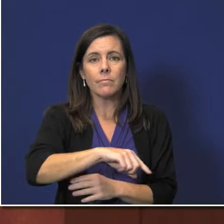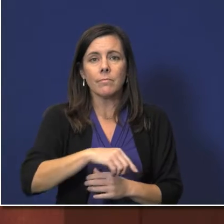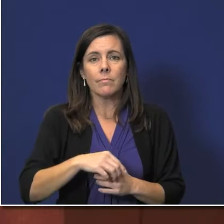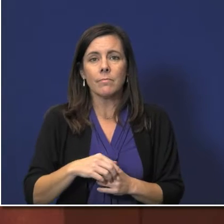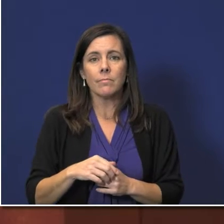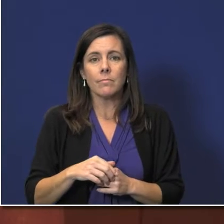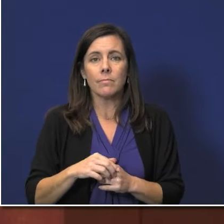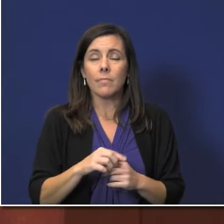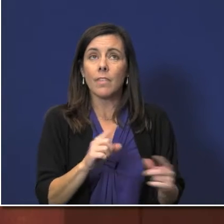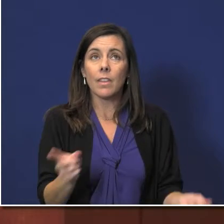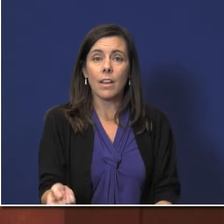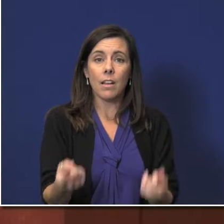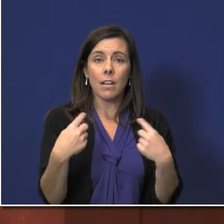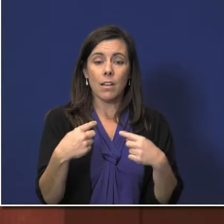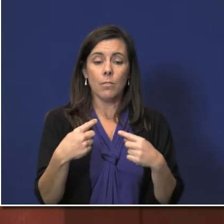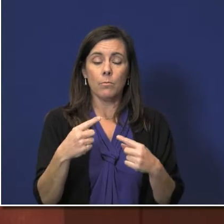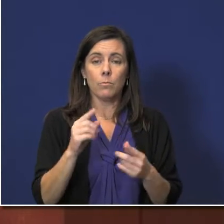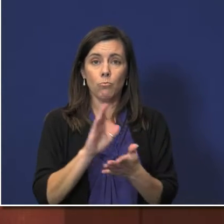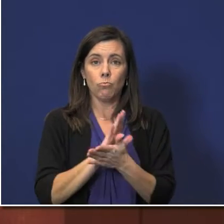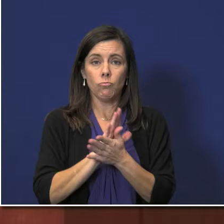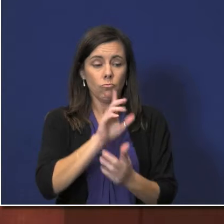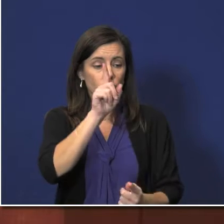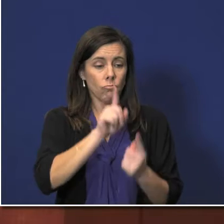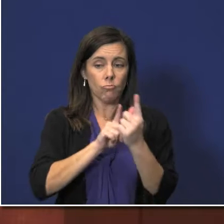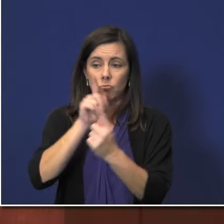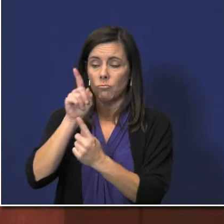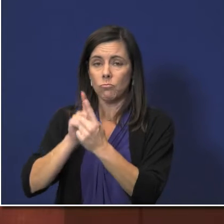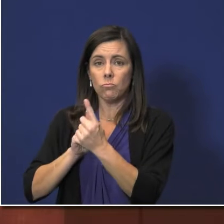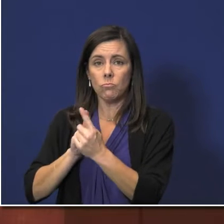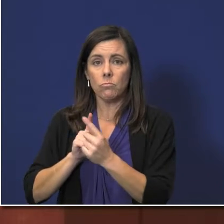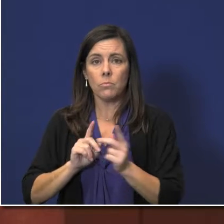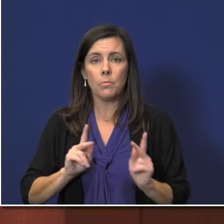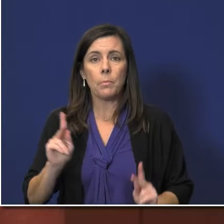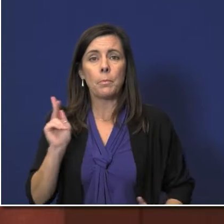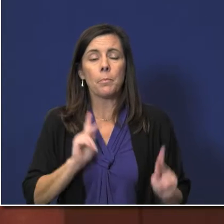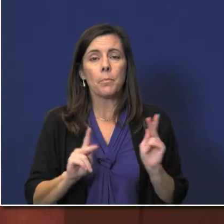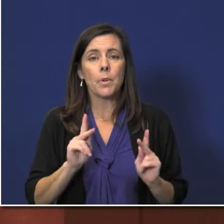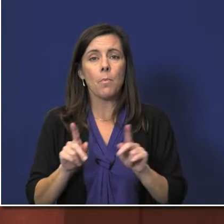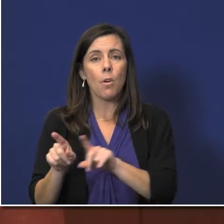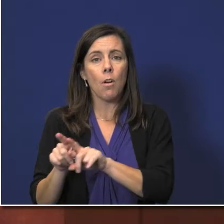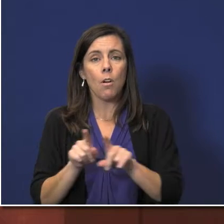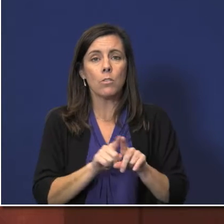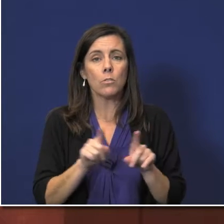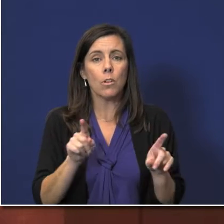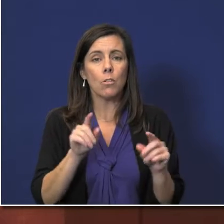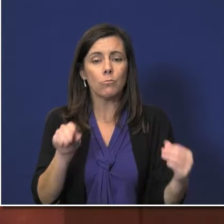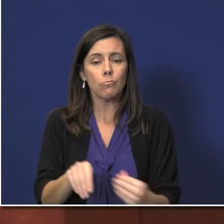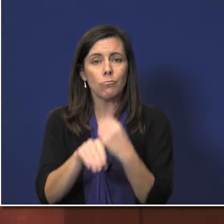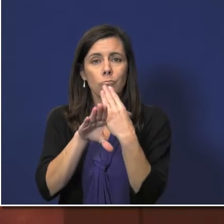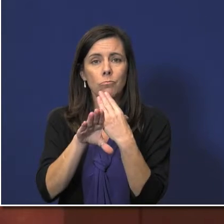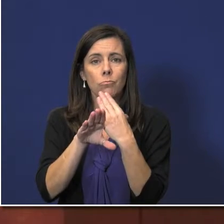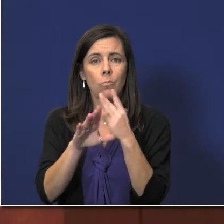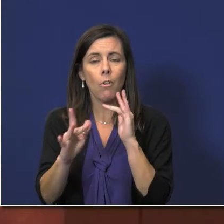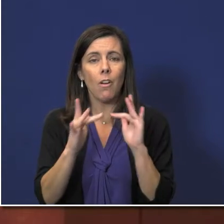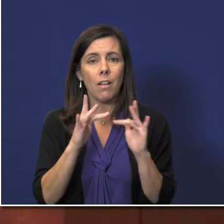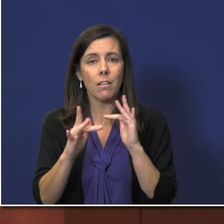came to school in person, those who did the virtual learning. We thank